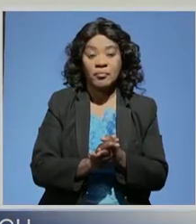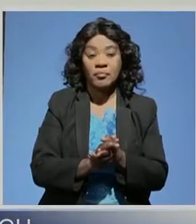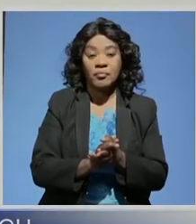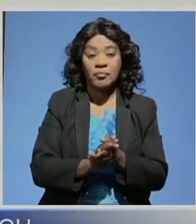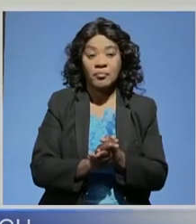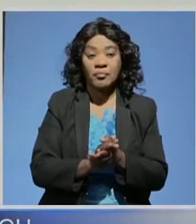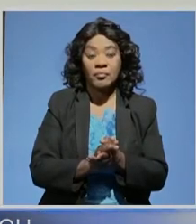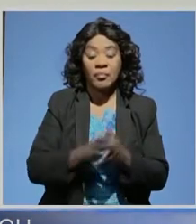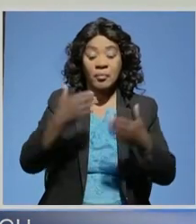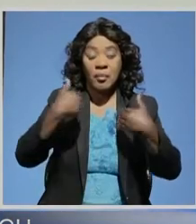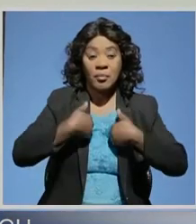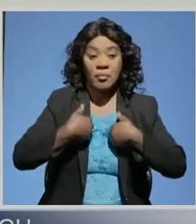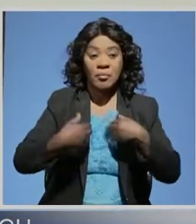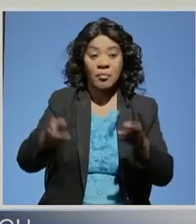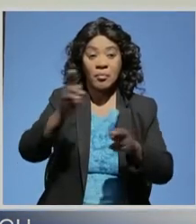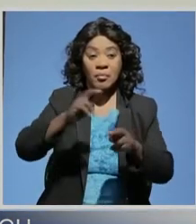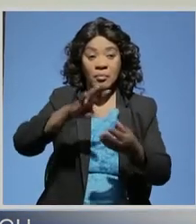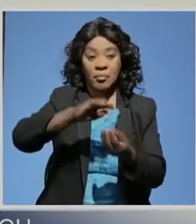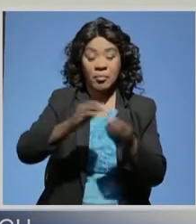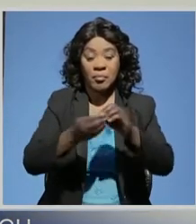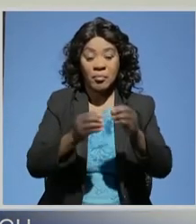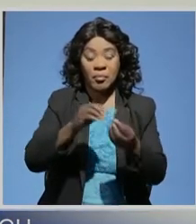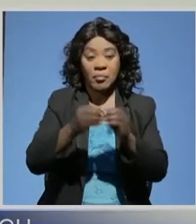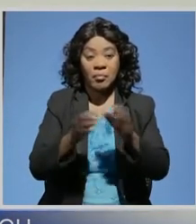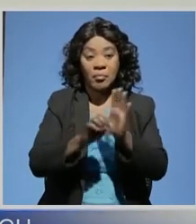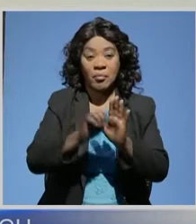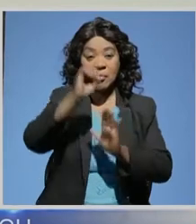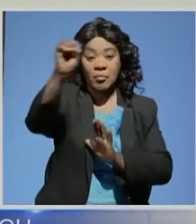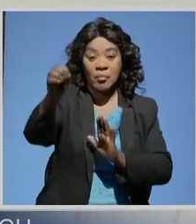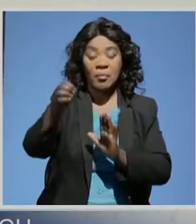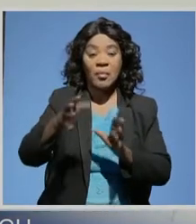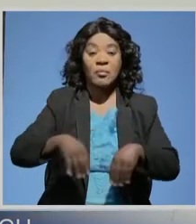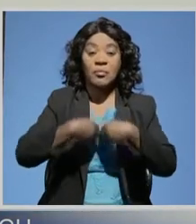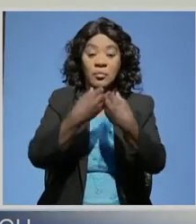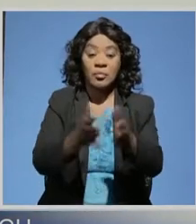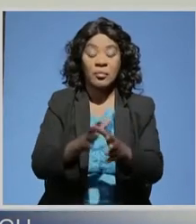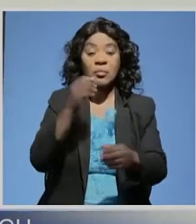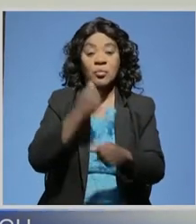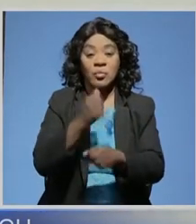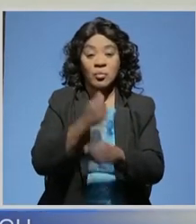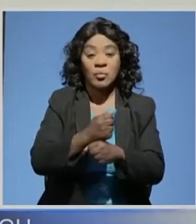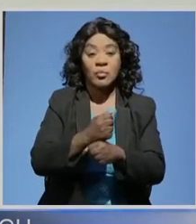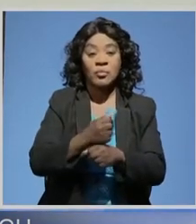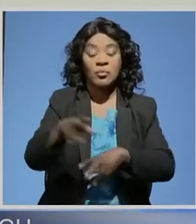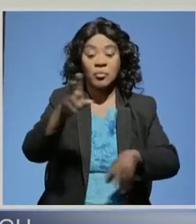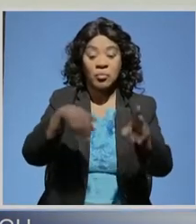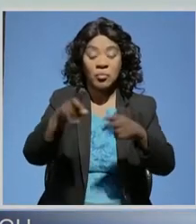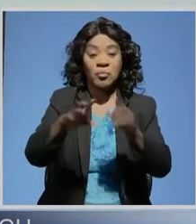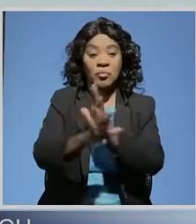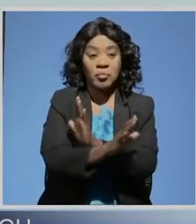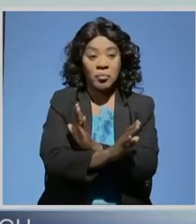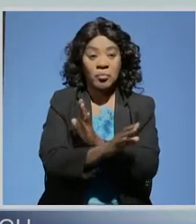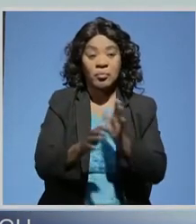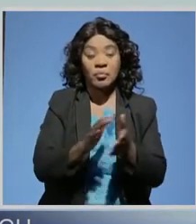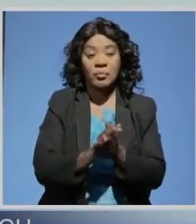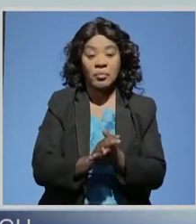seen the numbers plummet in terms of the exports, in terms of the job creation that you have been doing and all these things. And one little bit told me, no, it's